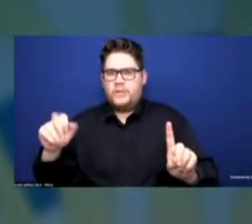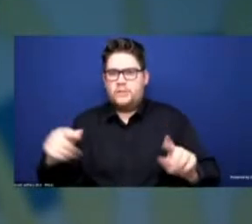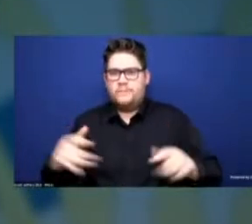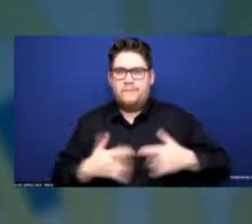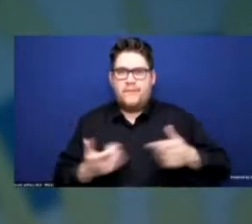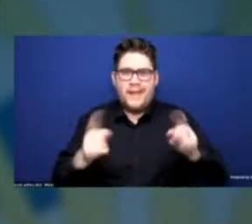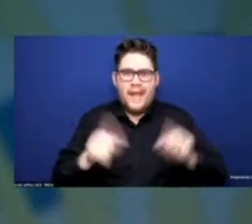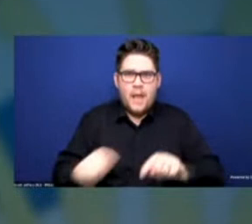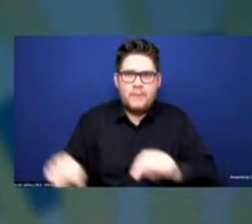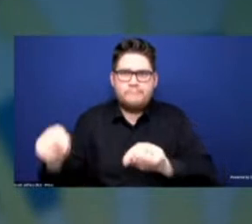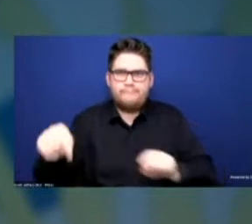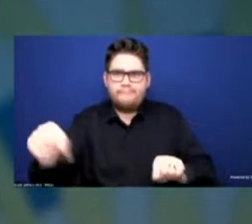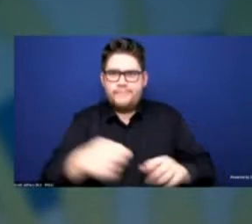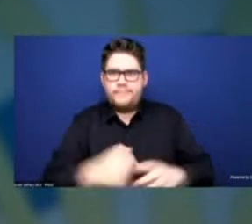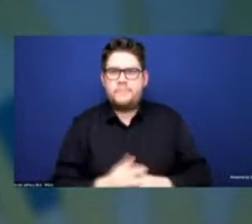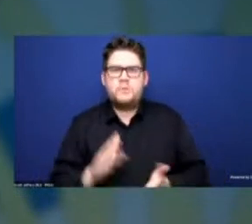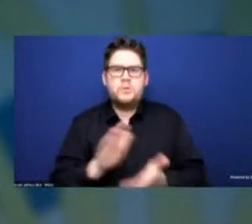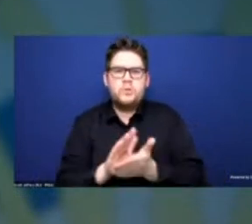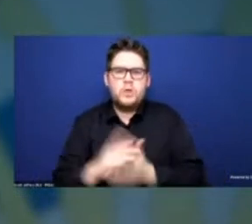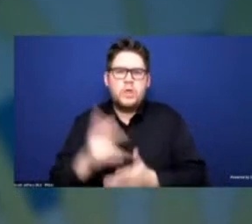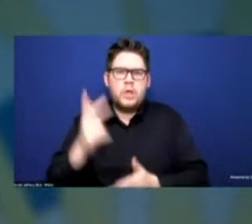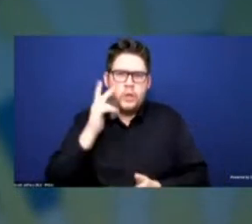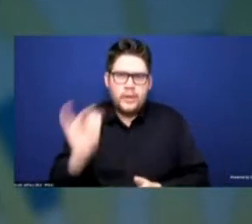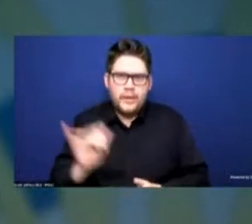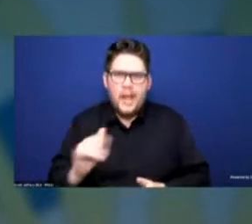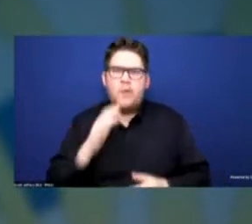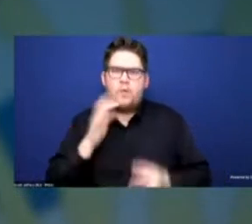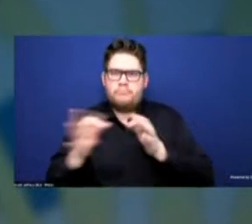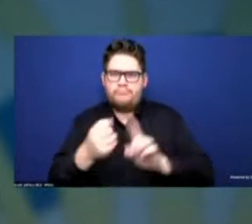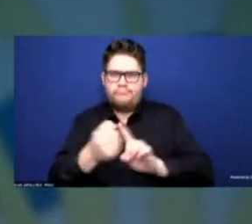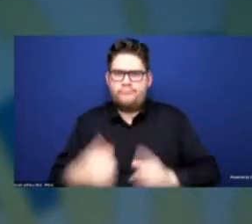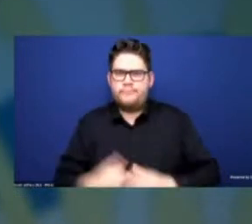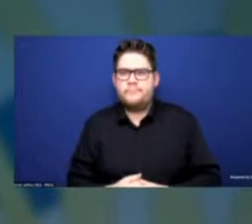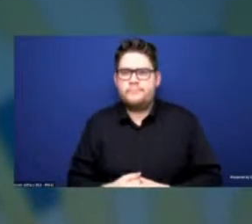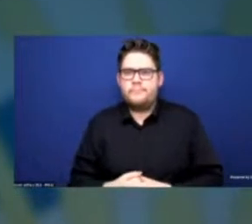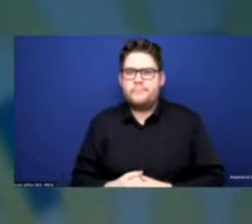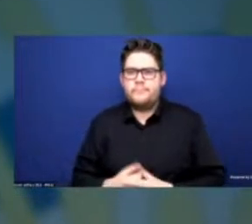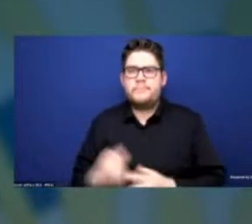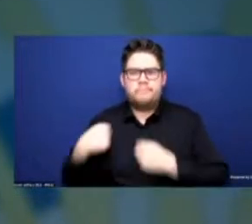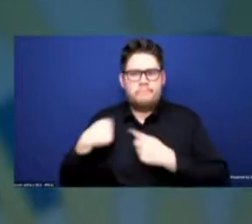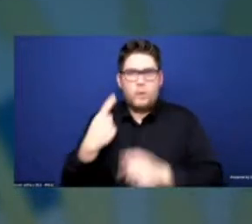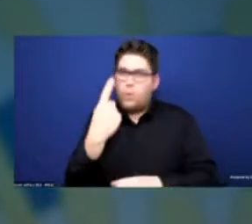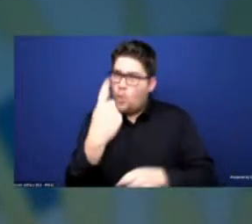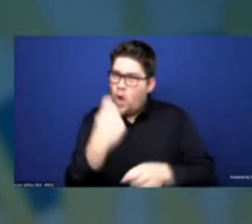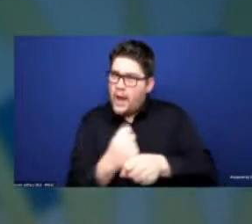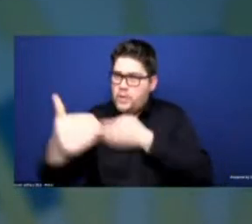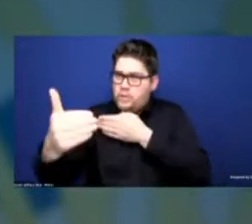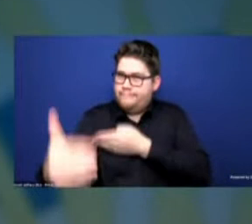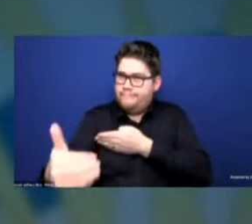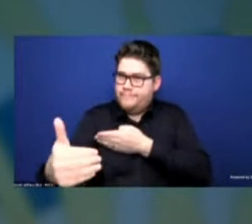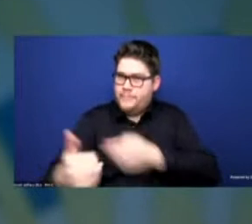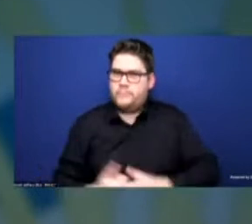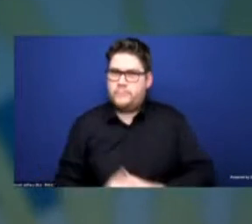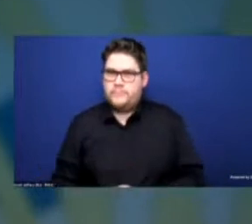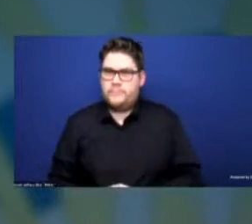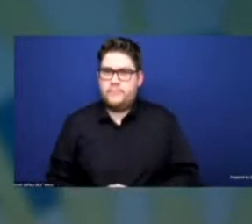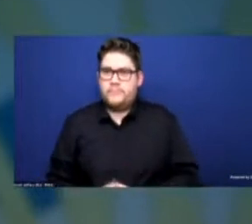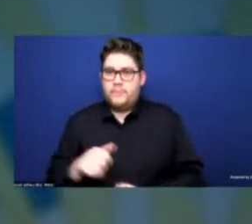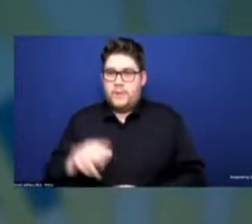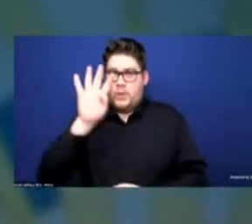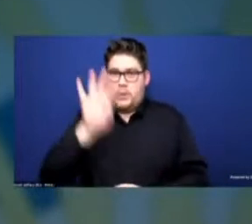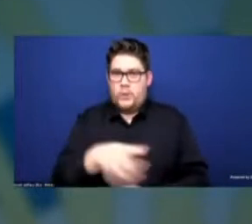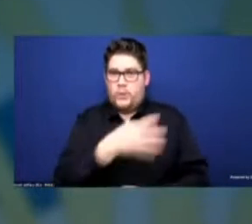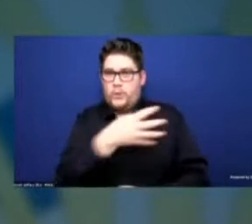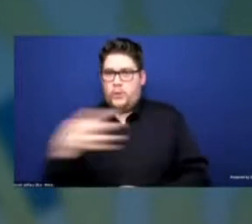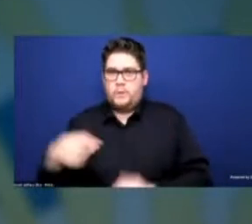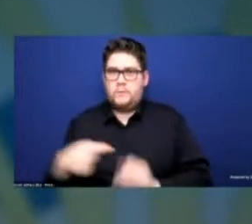past year. So this is an overall graph that shows on the top all ages, so people who've been